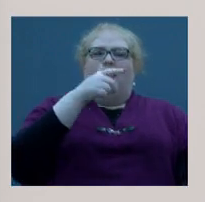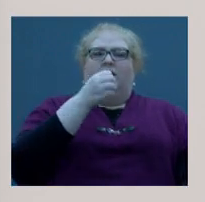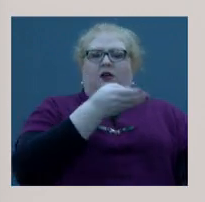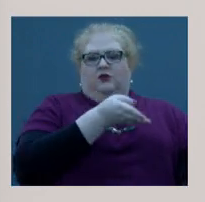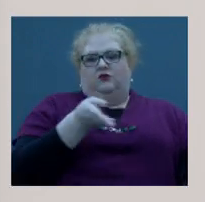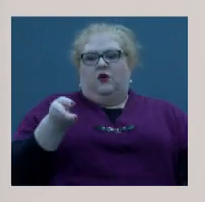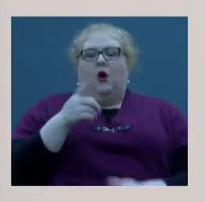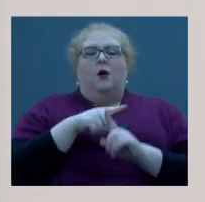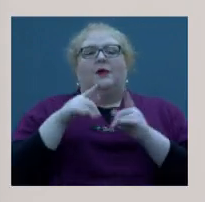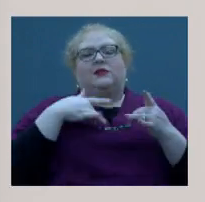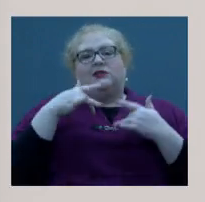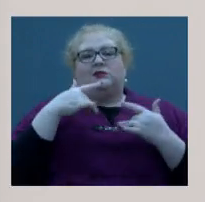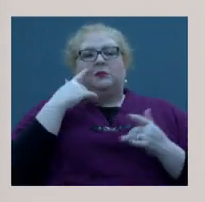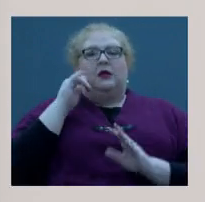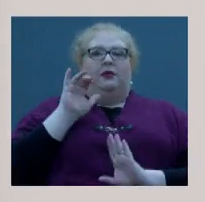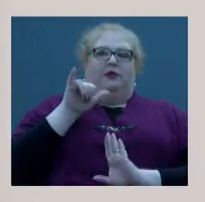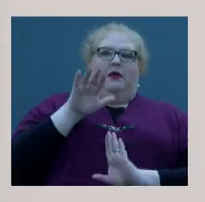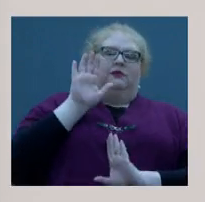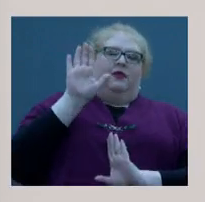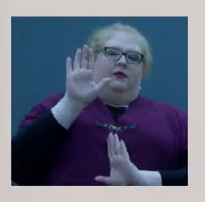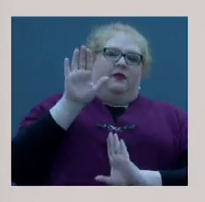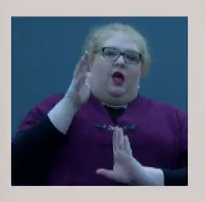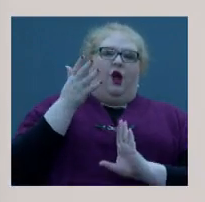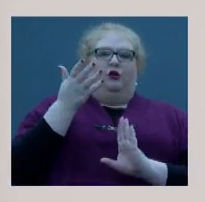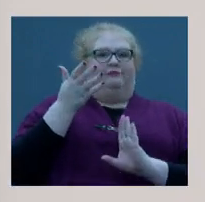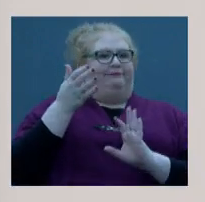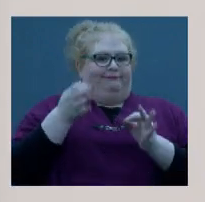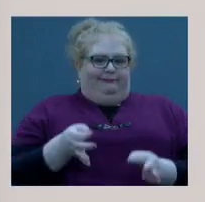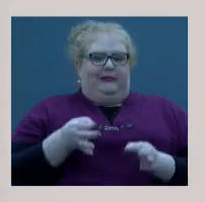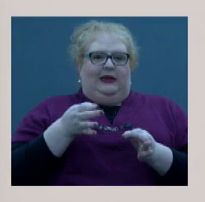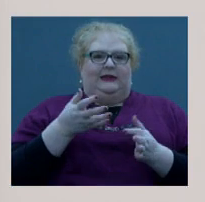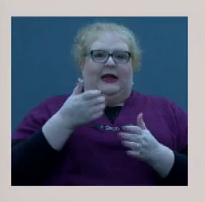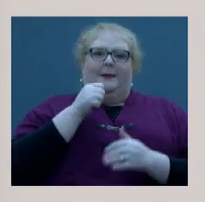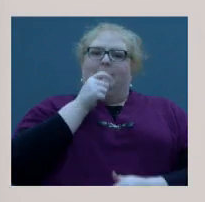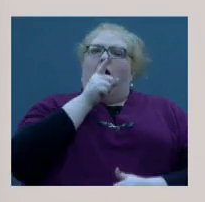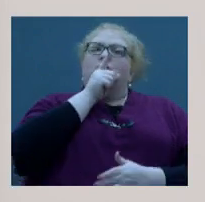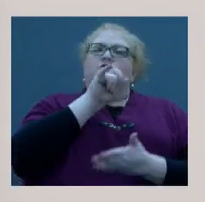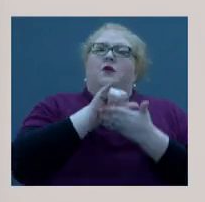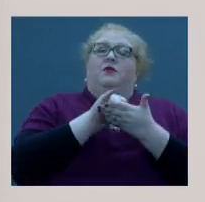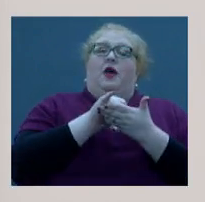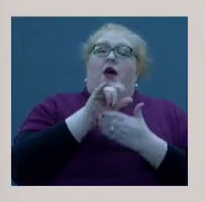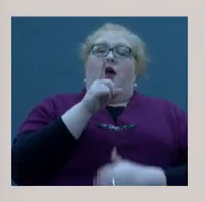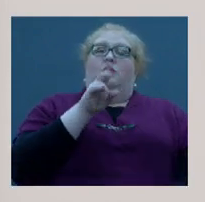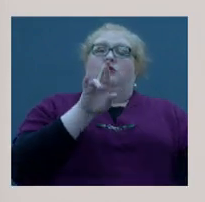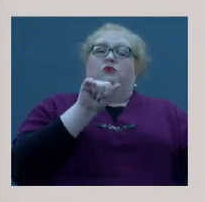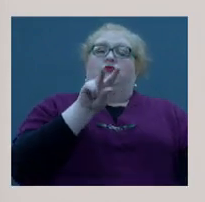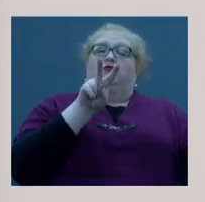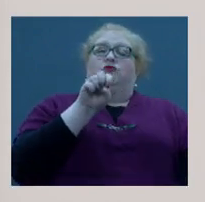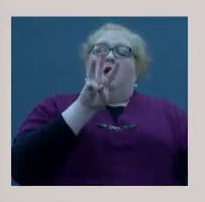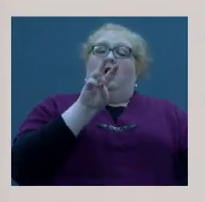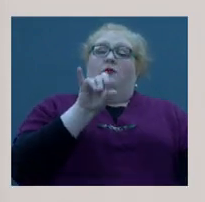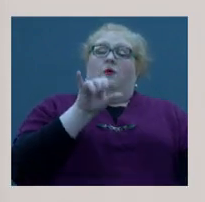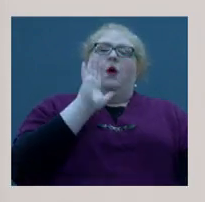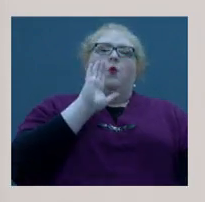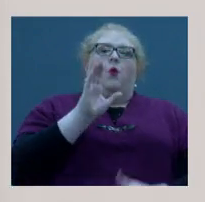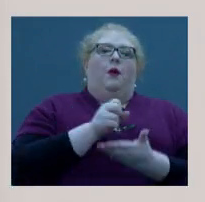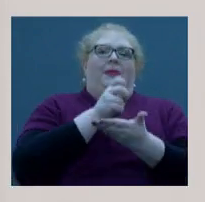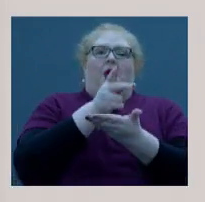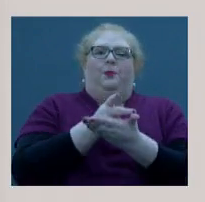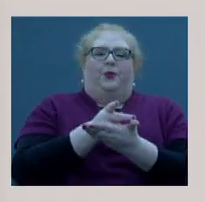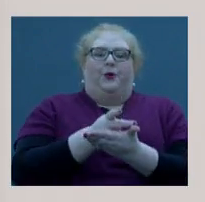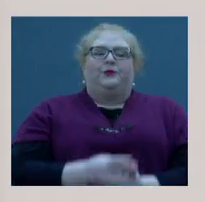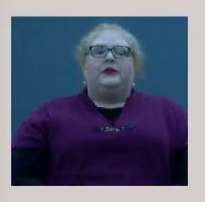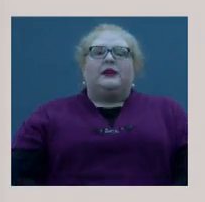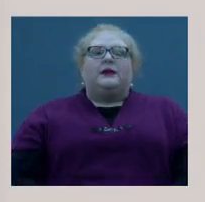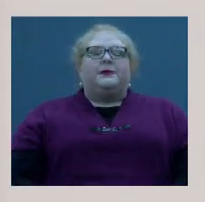their jurisdiction, entirely their call, and I'm not certain that driveway will be approved in the end. Yep. Excuse